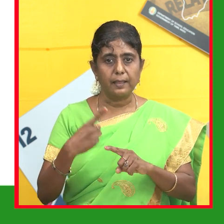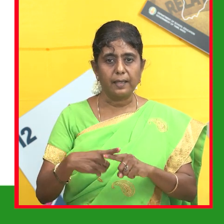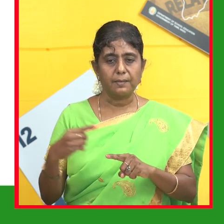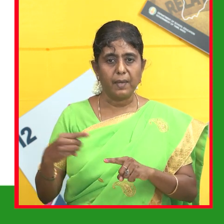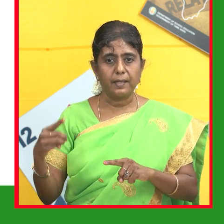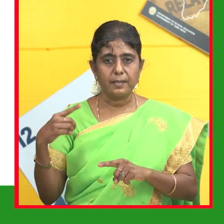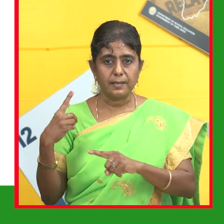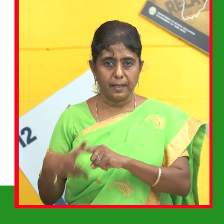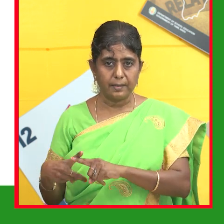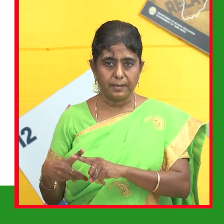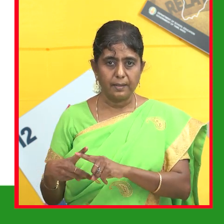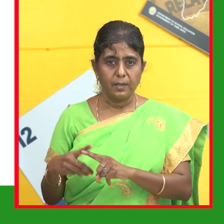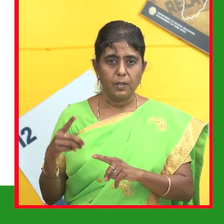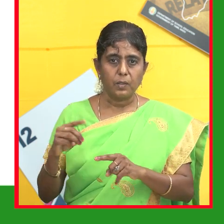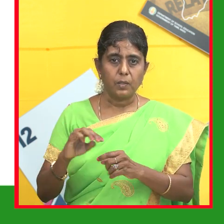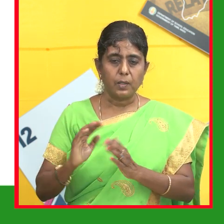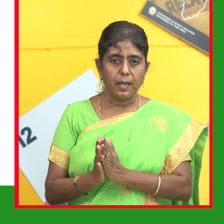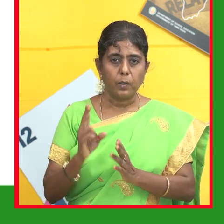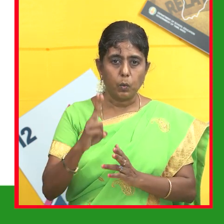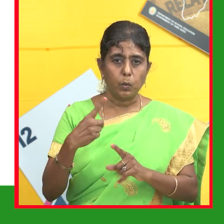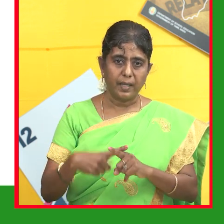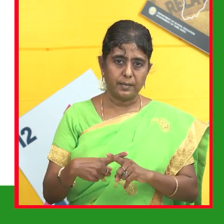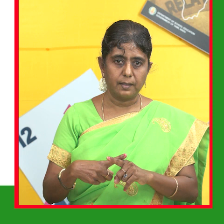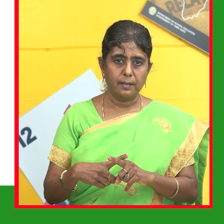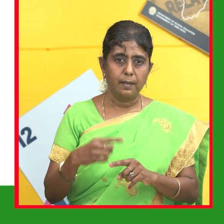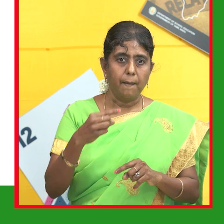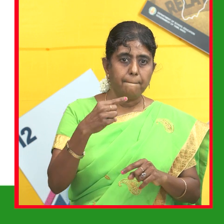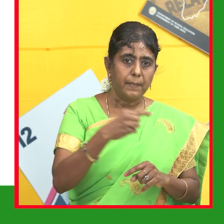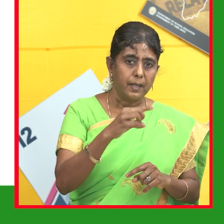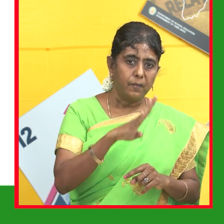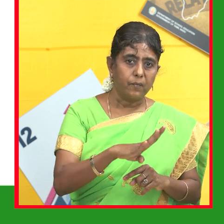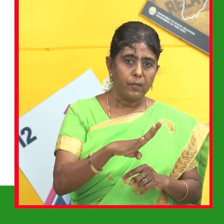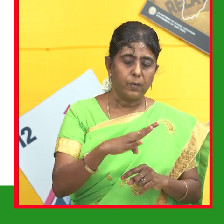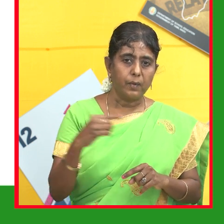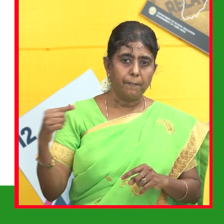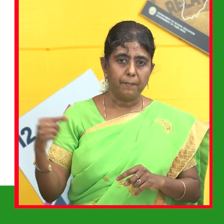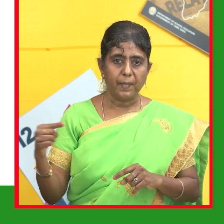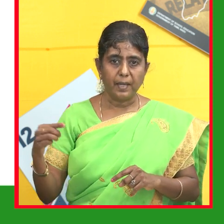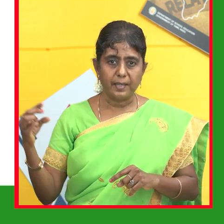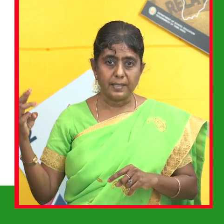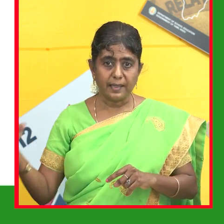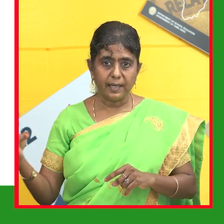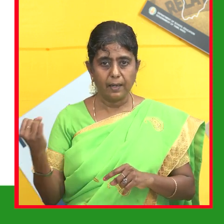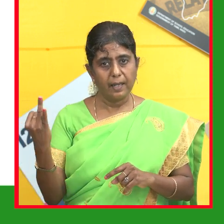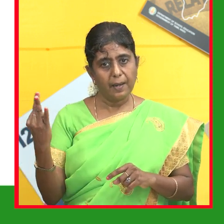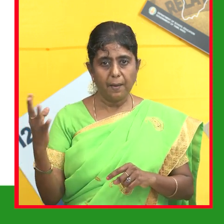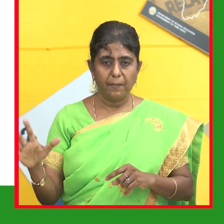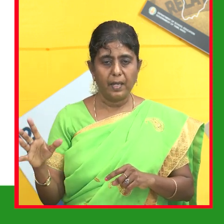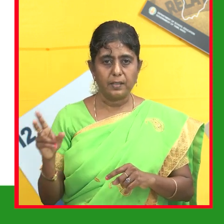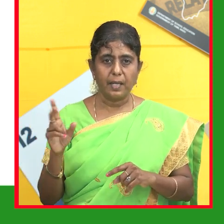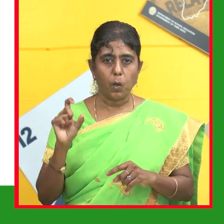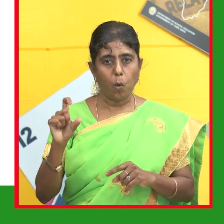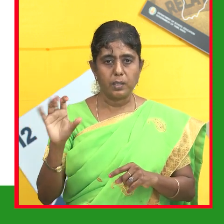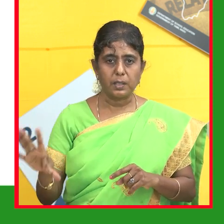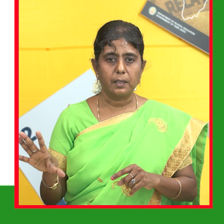x, 2x. Then x terms over, x squared terms are over, only you are seeing the number that we call it as constant